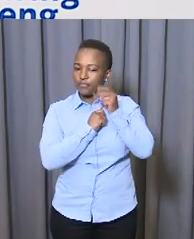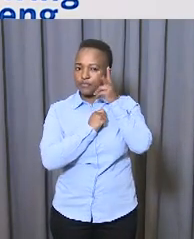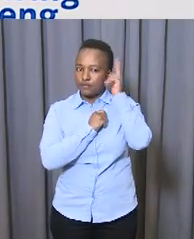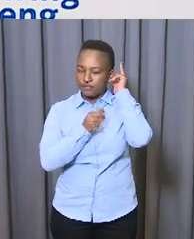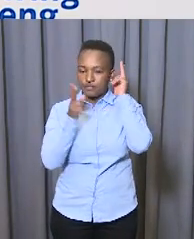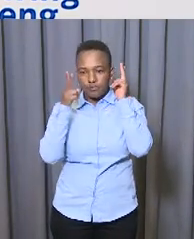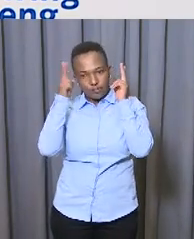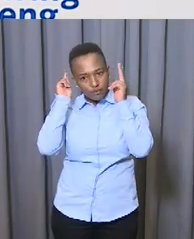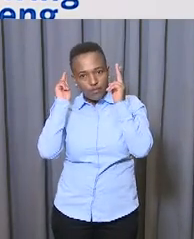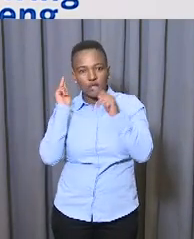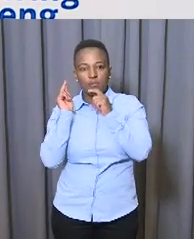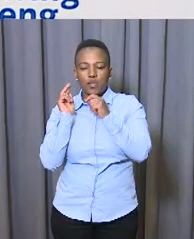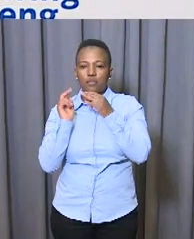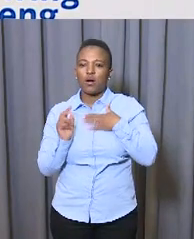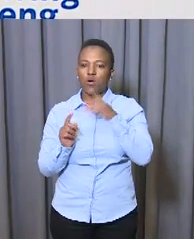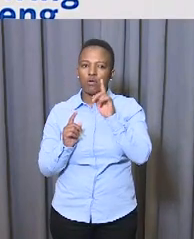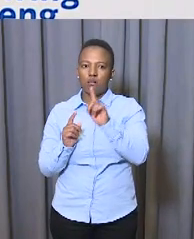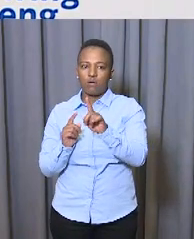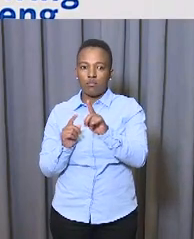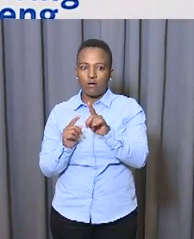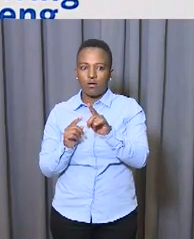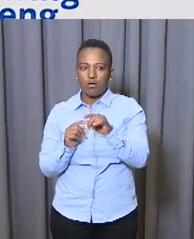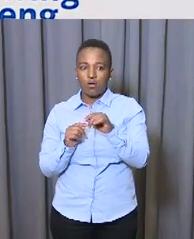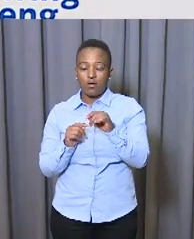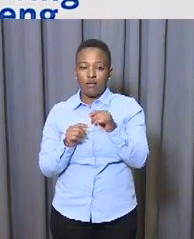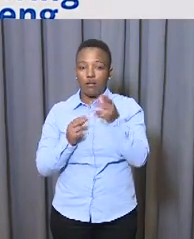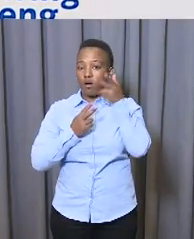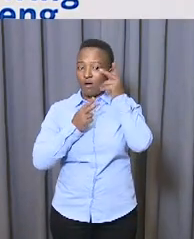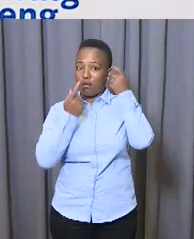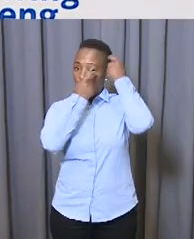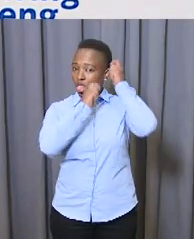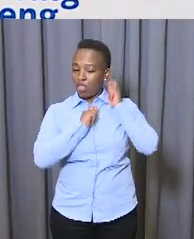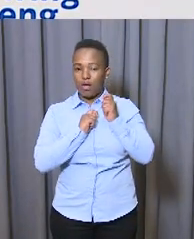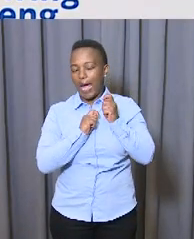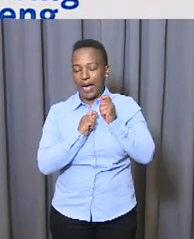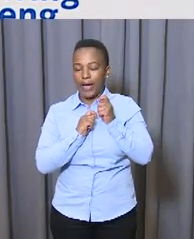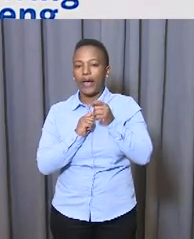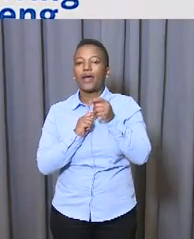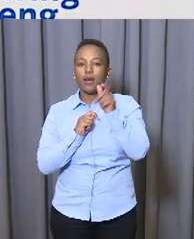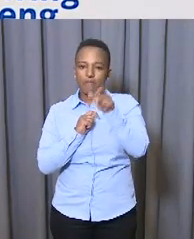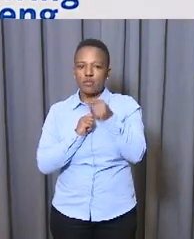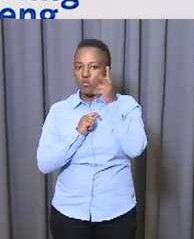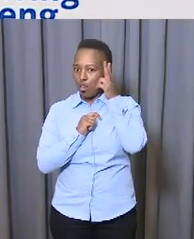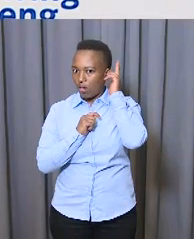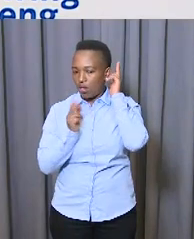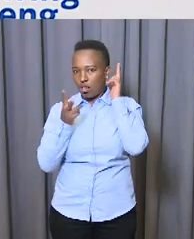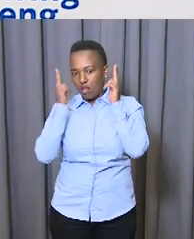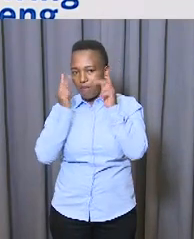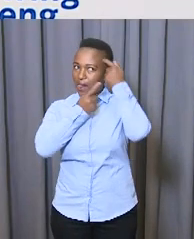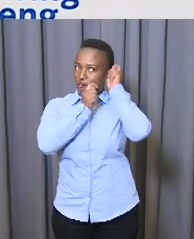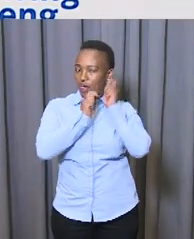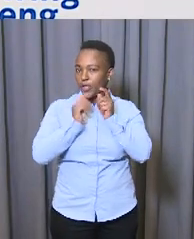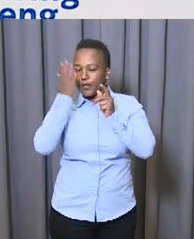haircut guy, because hairdresser sounds too sophisticated. The guy just cut my hair. It's not as